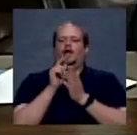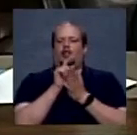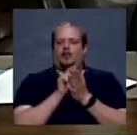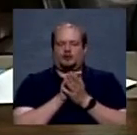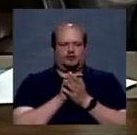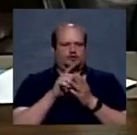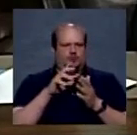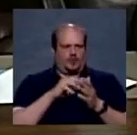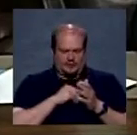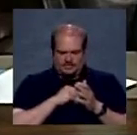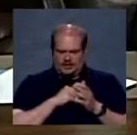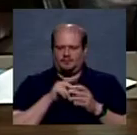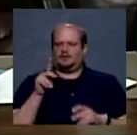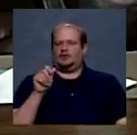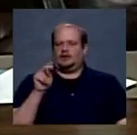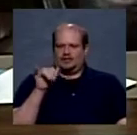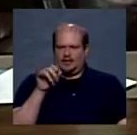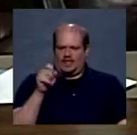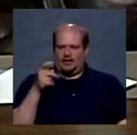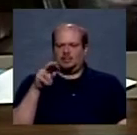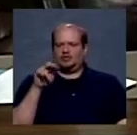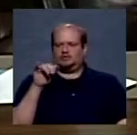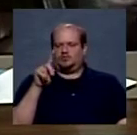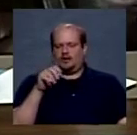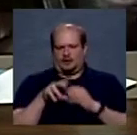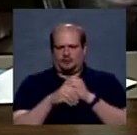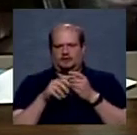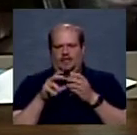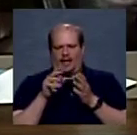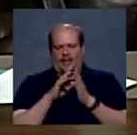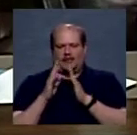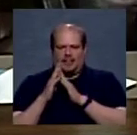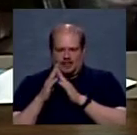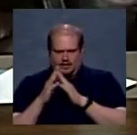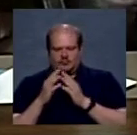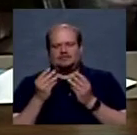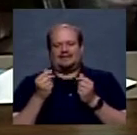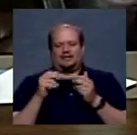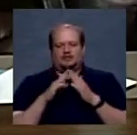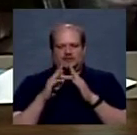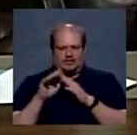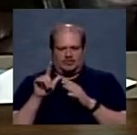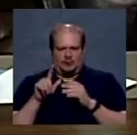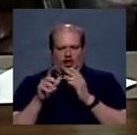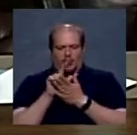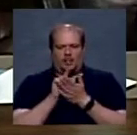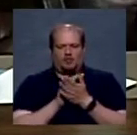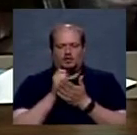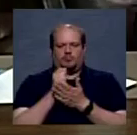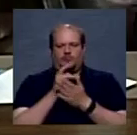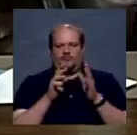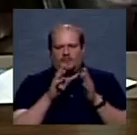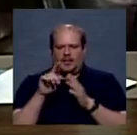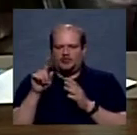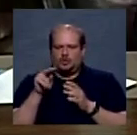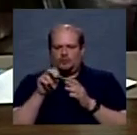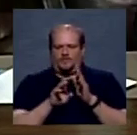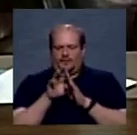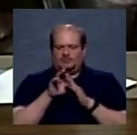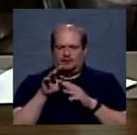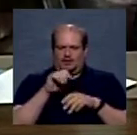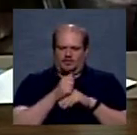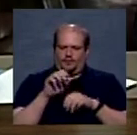An ordinance to accept the Canis Pride annexation to add certain lands to the city of Little Rock, Arkansas. An ordinance to approve a planned zoning development establish a